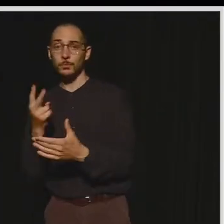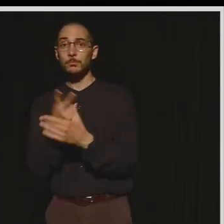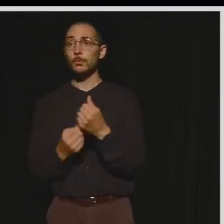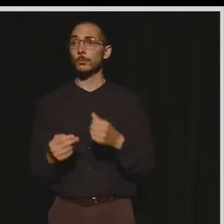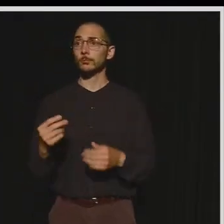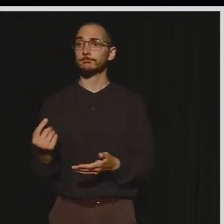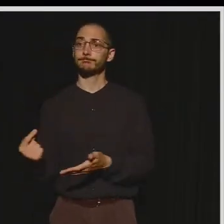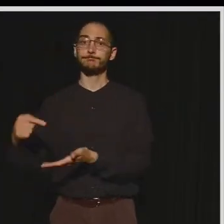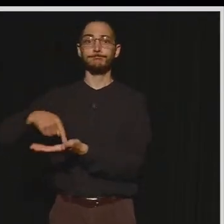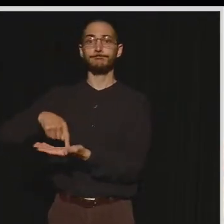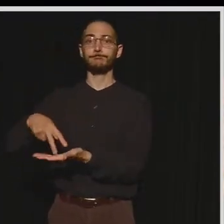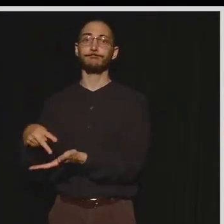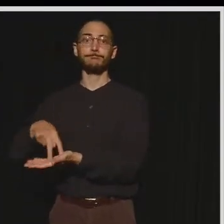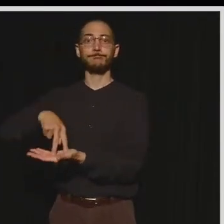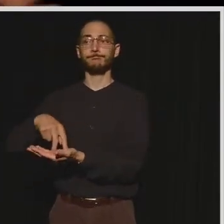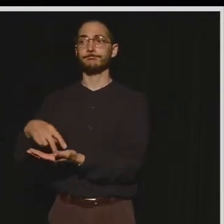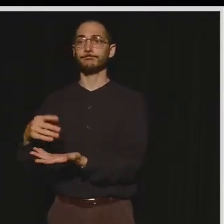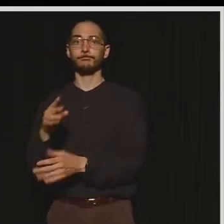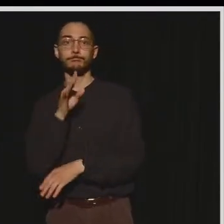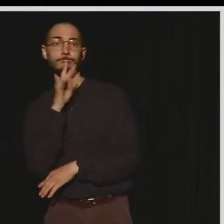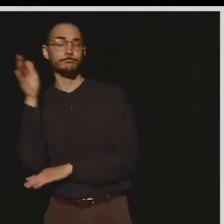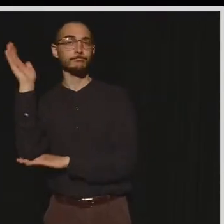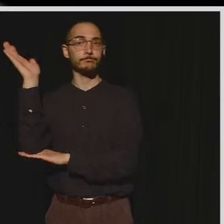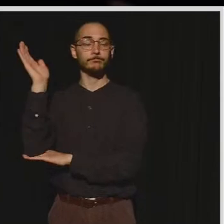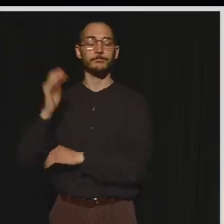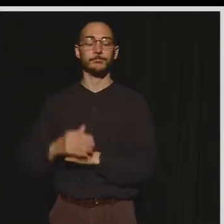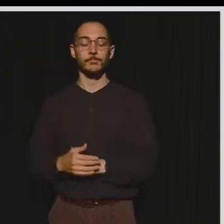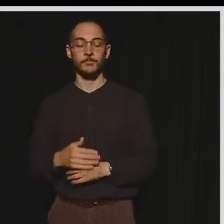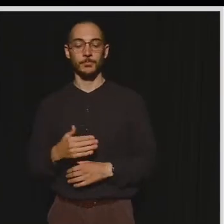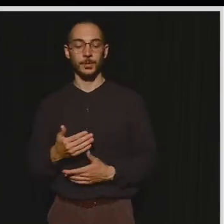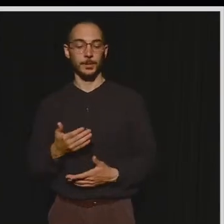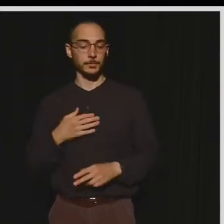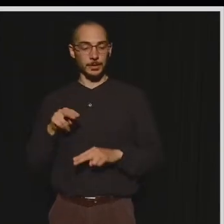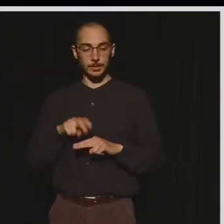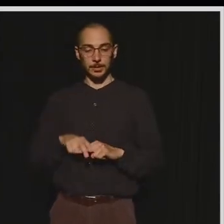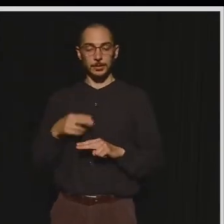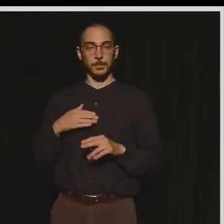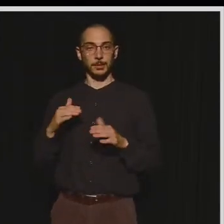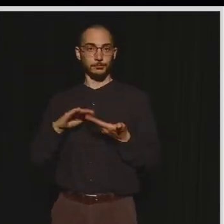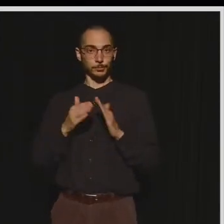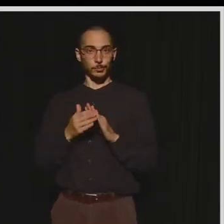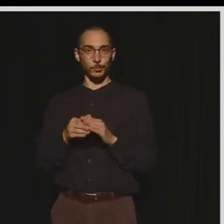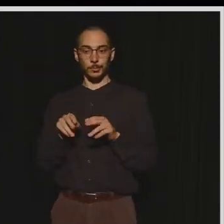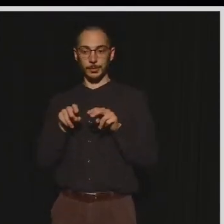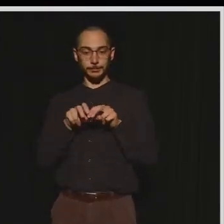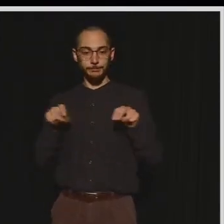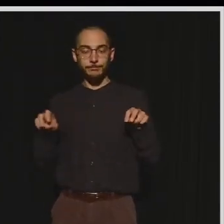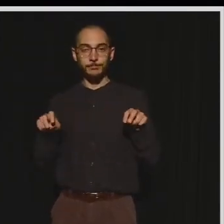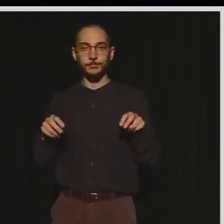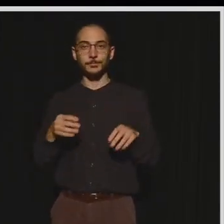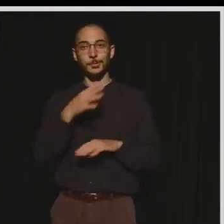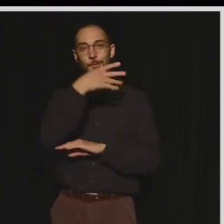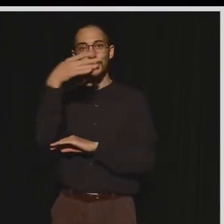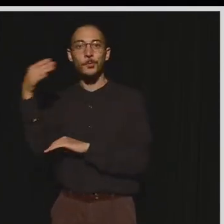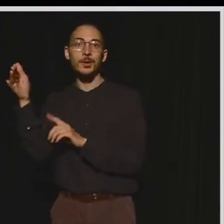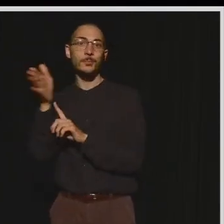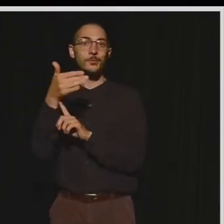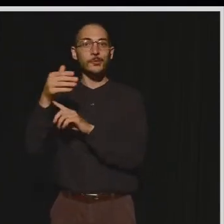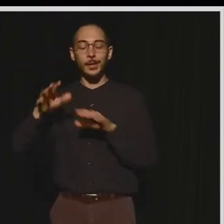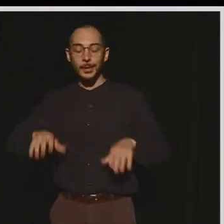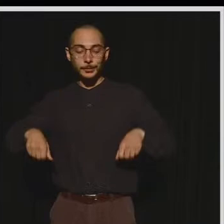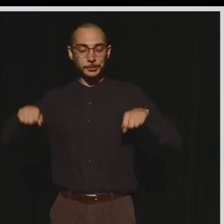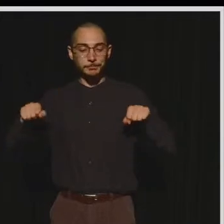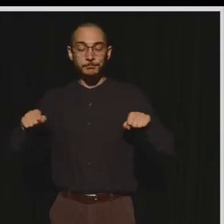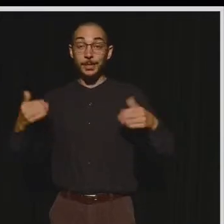behind me, with our rainbow placards and rainbow everything. And sitting directly across from me were people that looked like